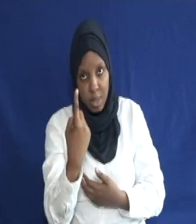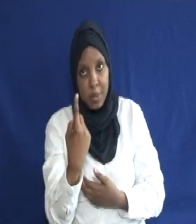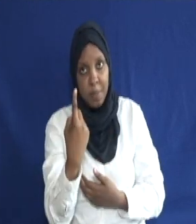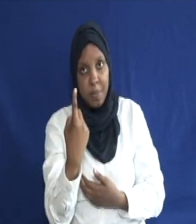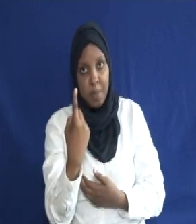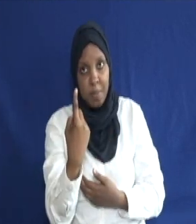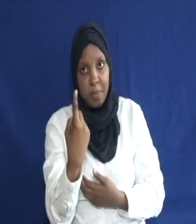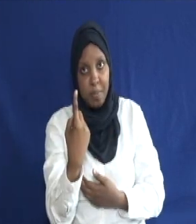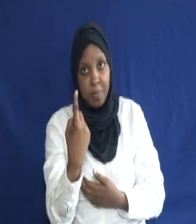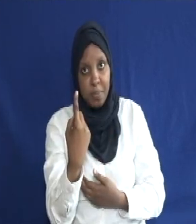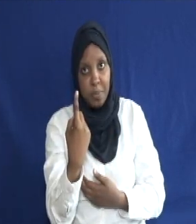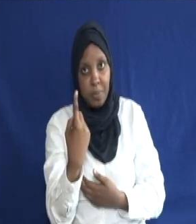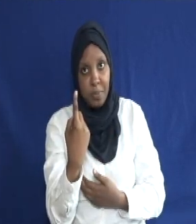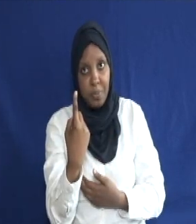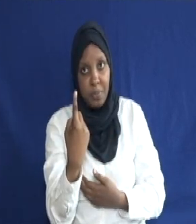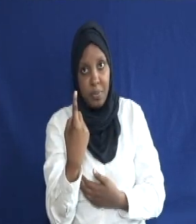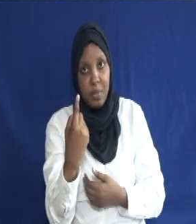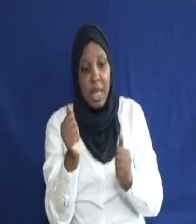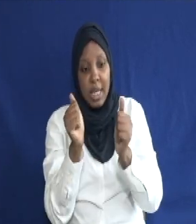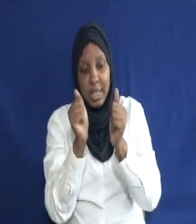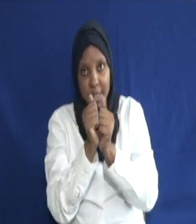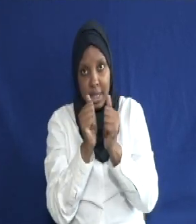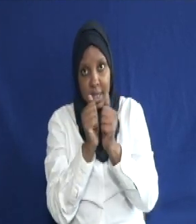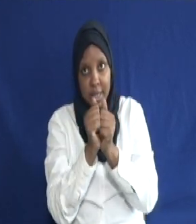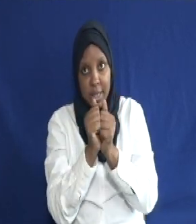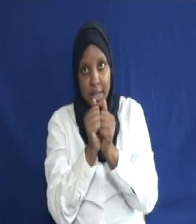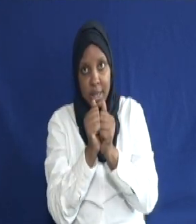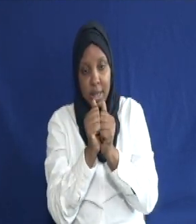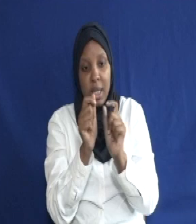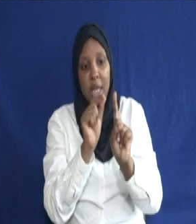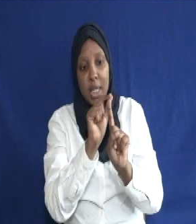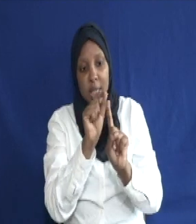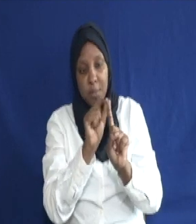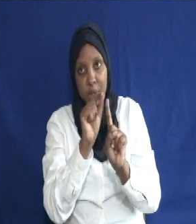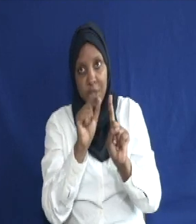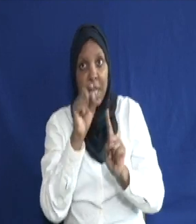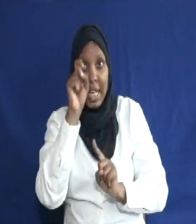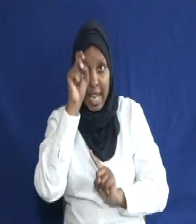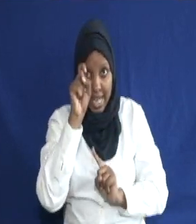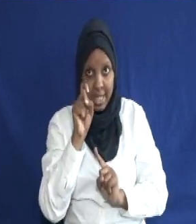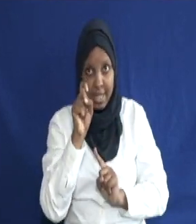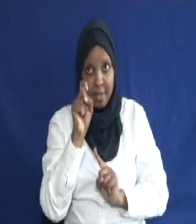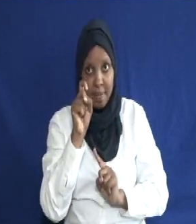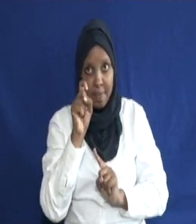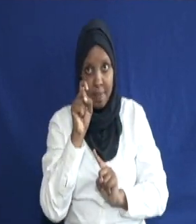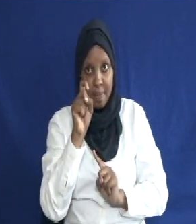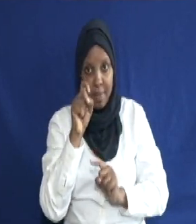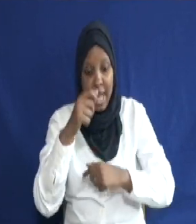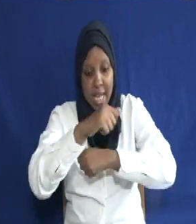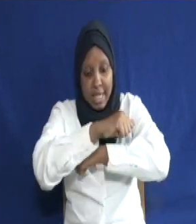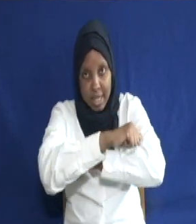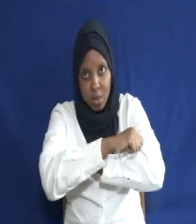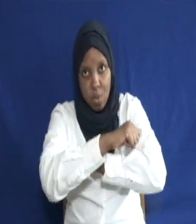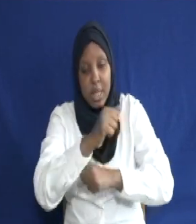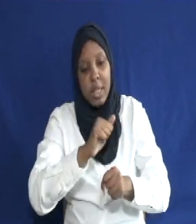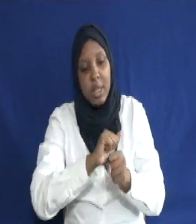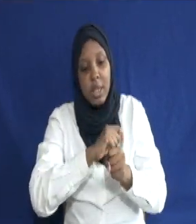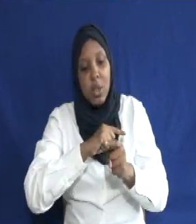we have 10 exponential x is equal to 100,